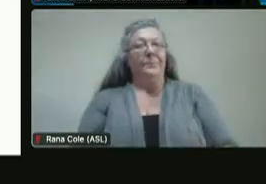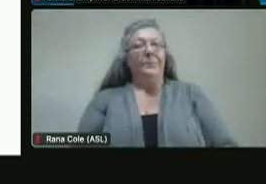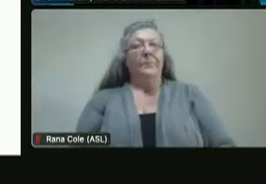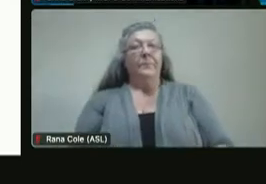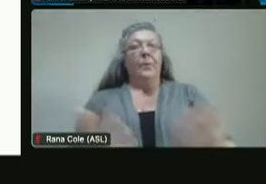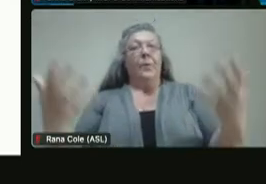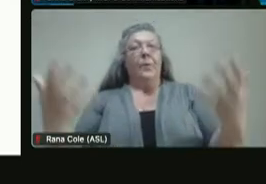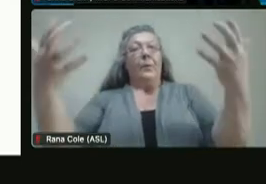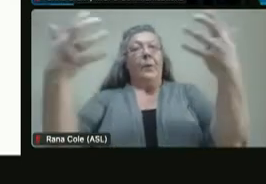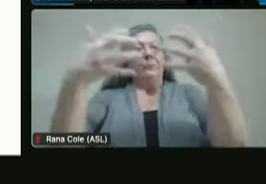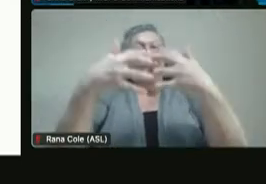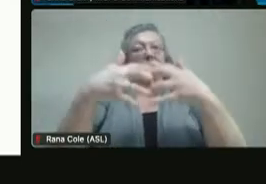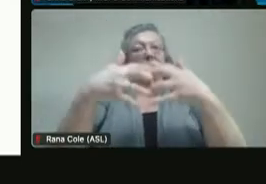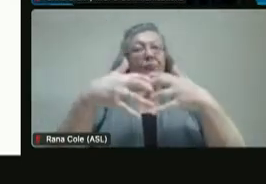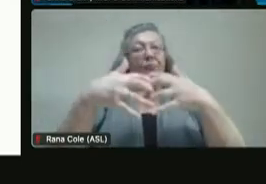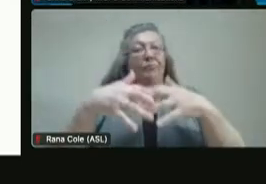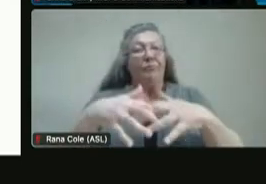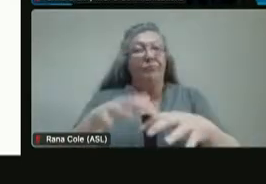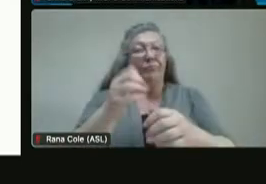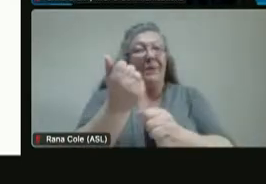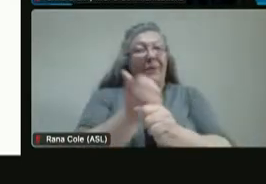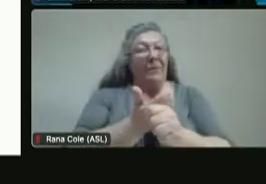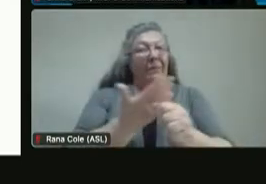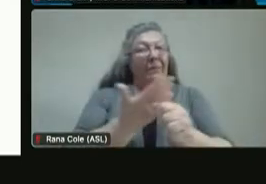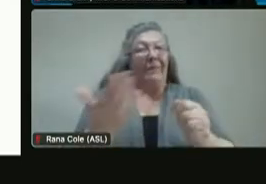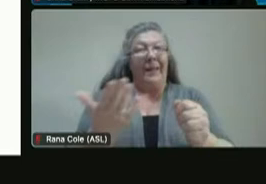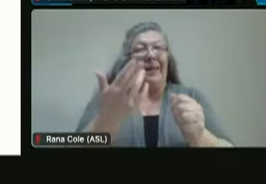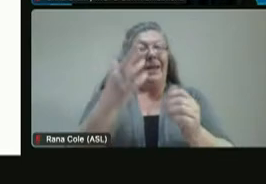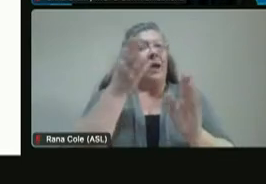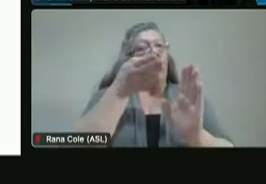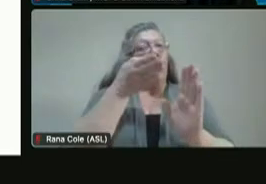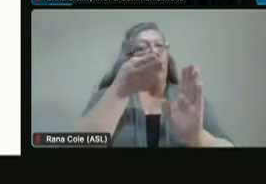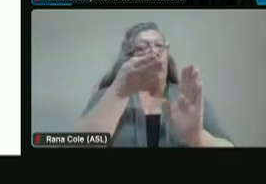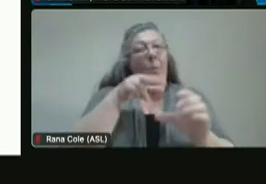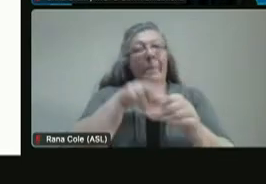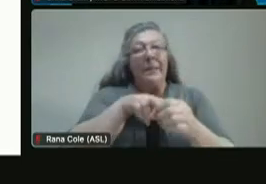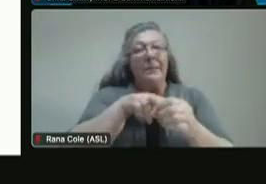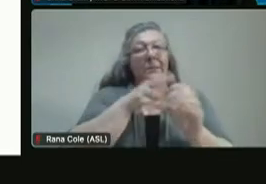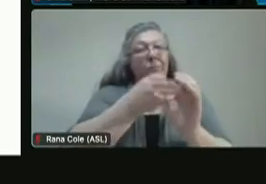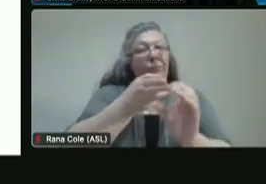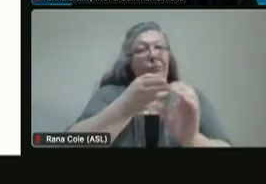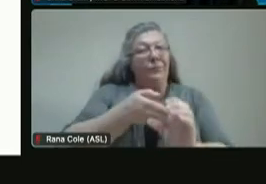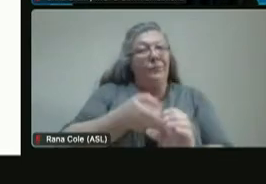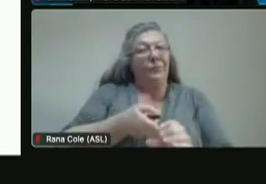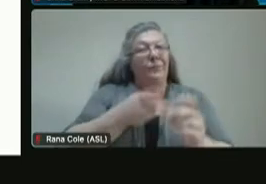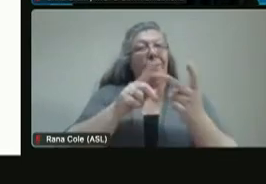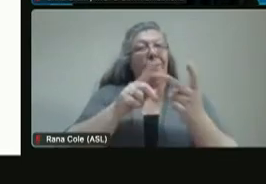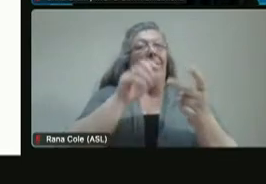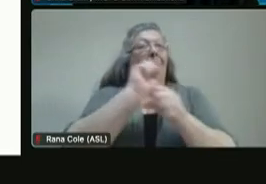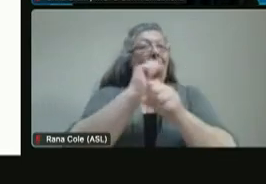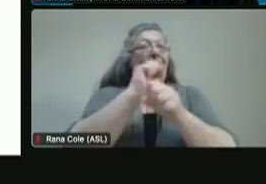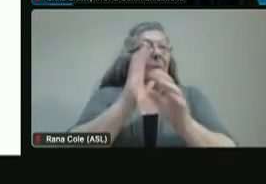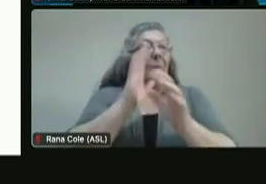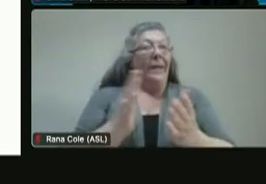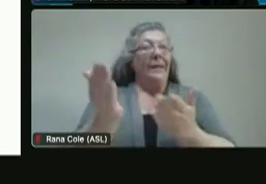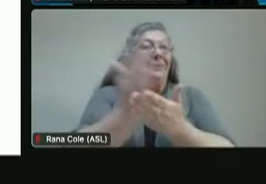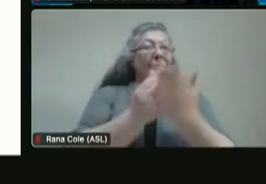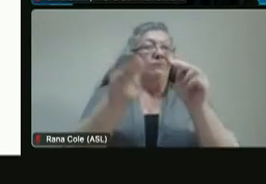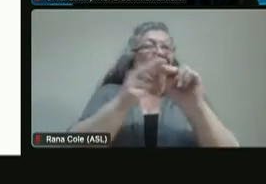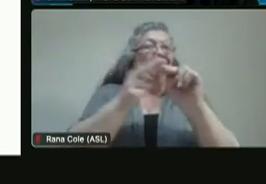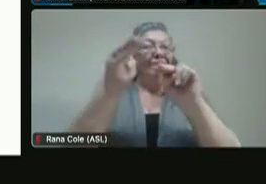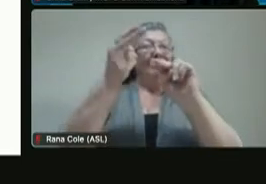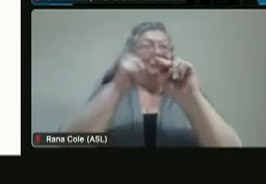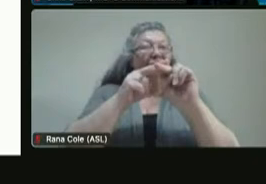pieces together, the enrollment, the employee raises, the accelerators, and the inflationary increases, that's when